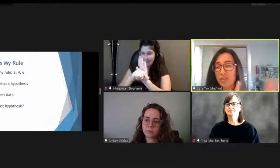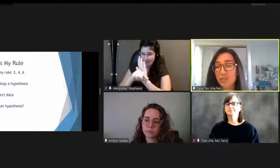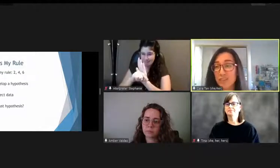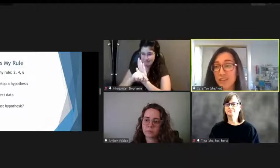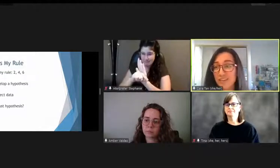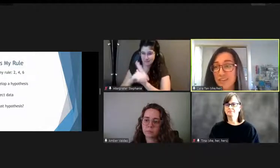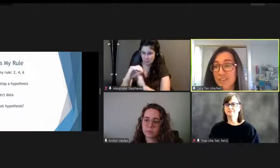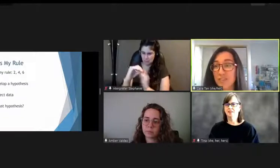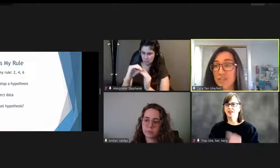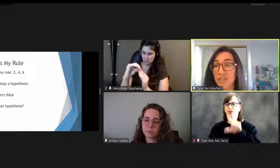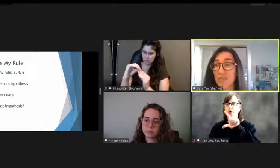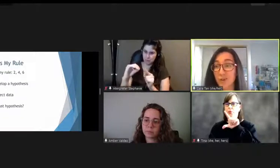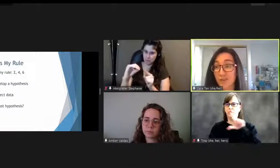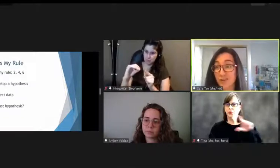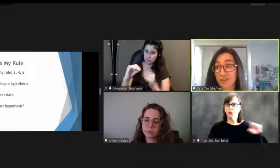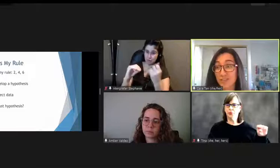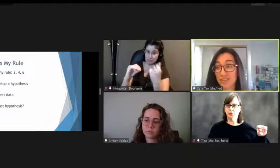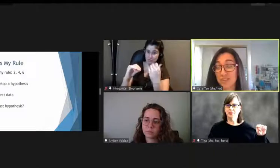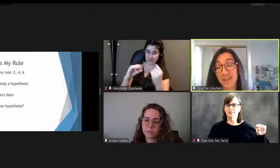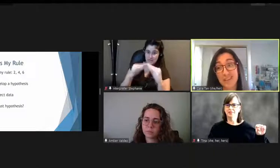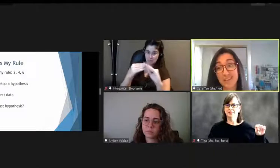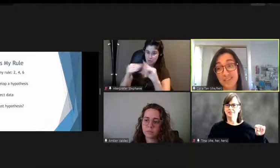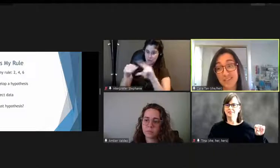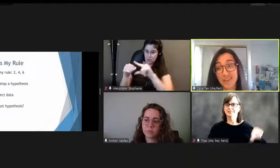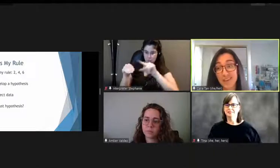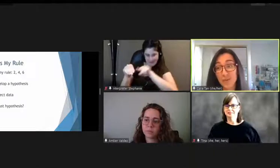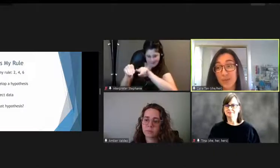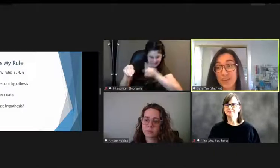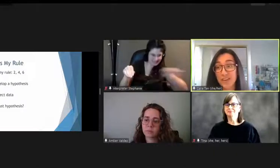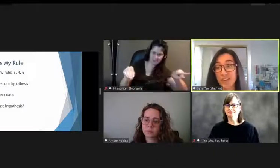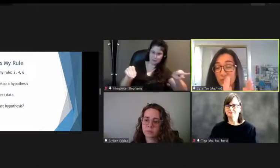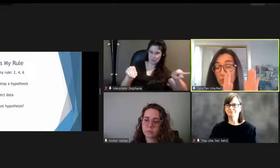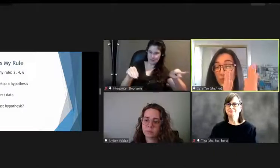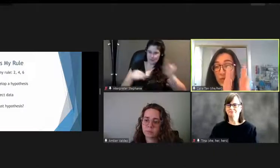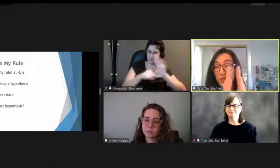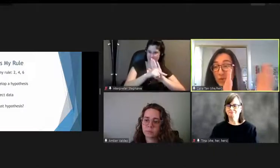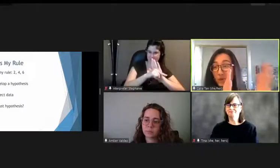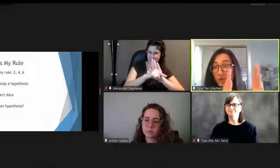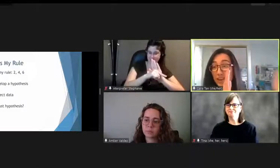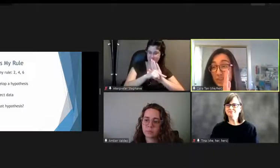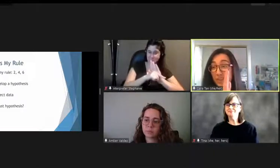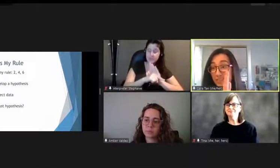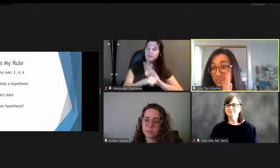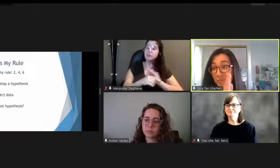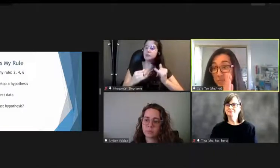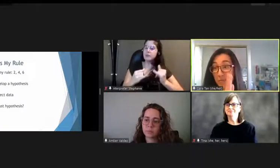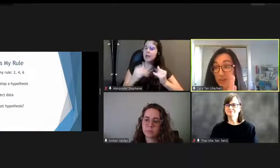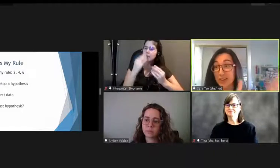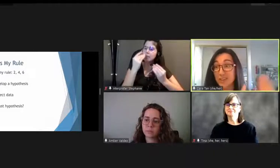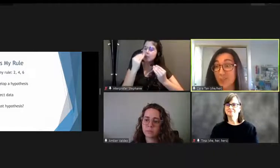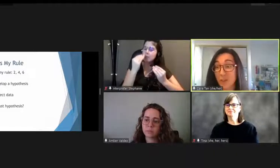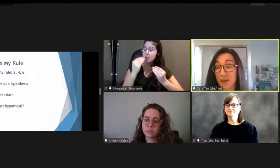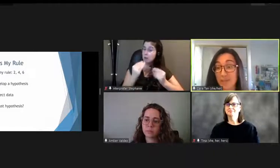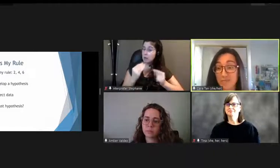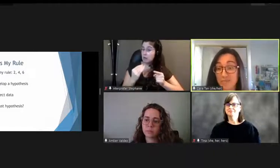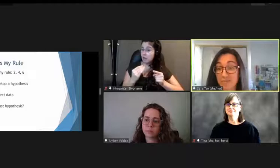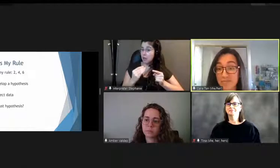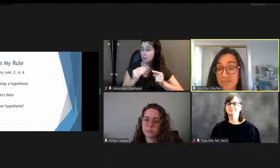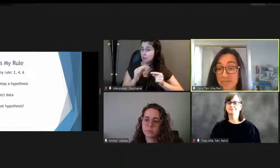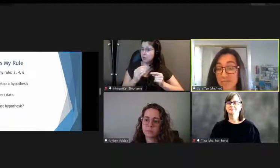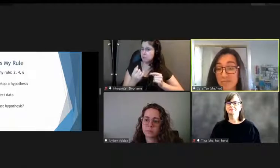So let's try and test another set of numbers that's negative, but instead of the numbers becoming more negative, maybe try a different